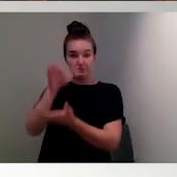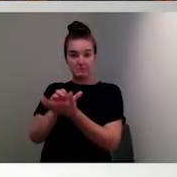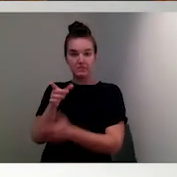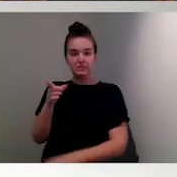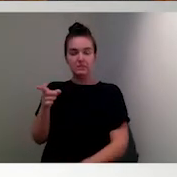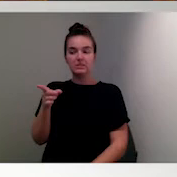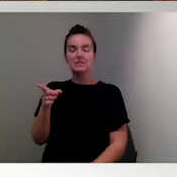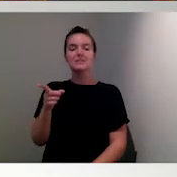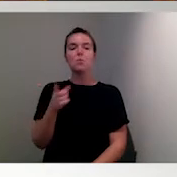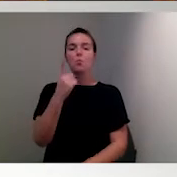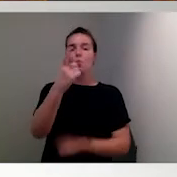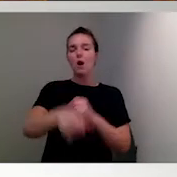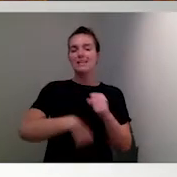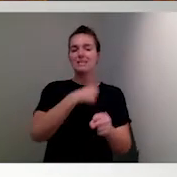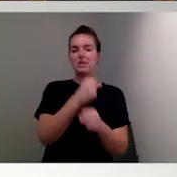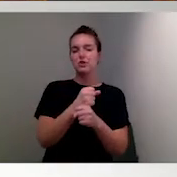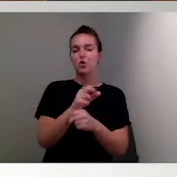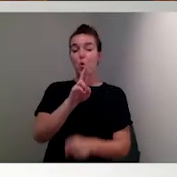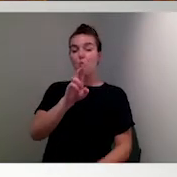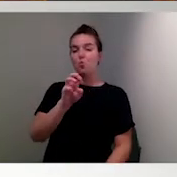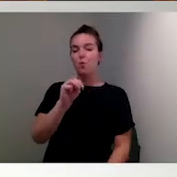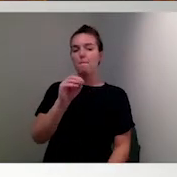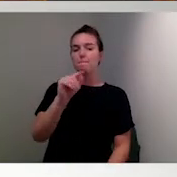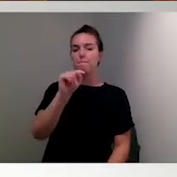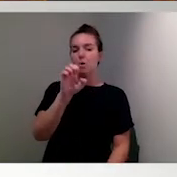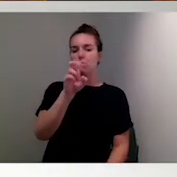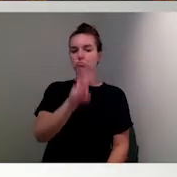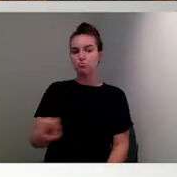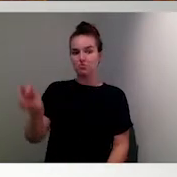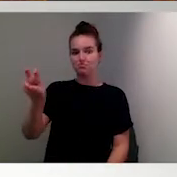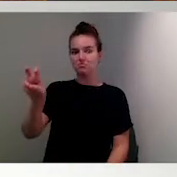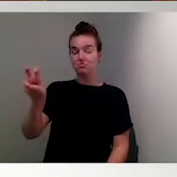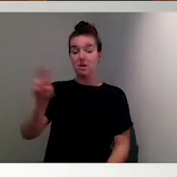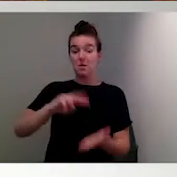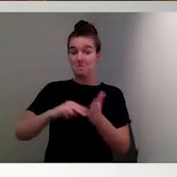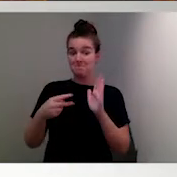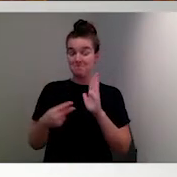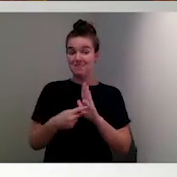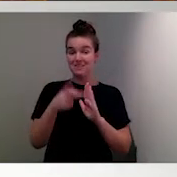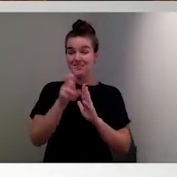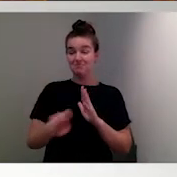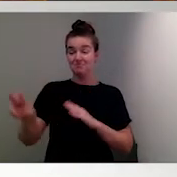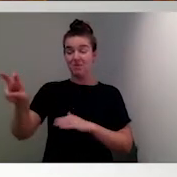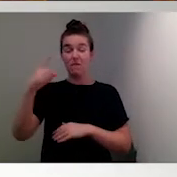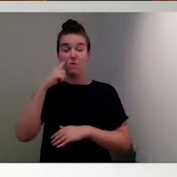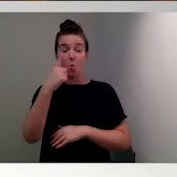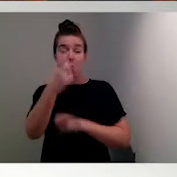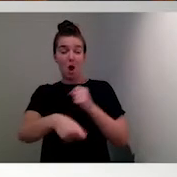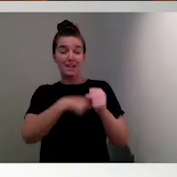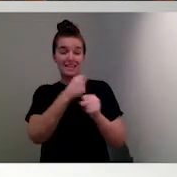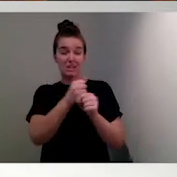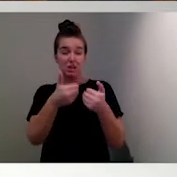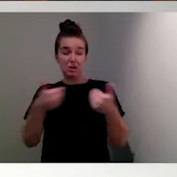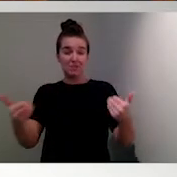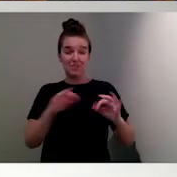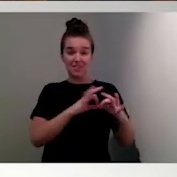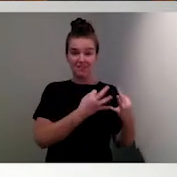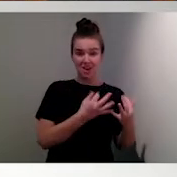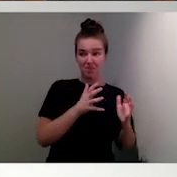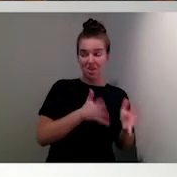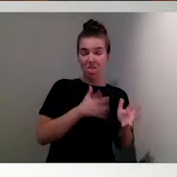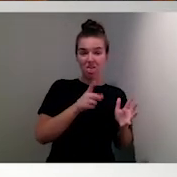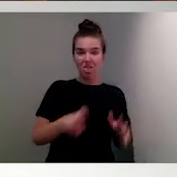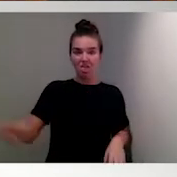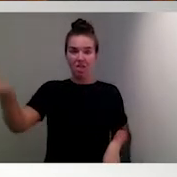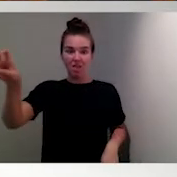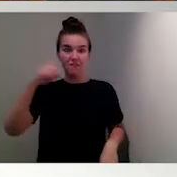means that he's away from his family for an entire year. My husband has done that. He's done a lot of deployments. Well, on that